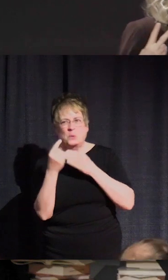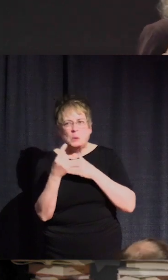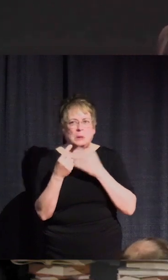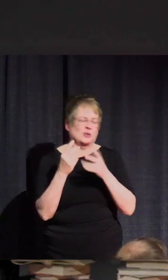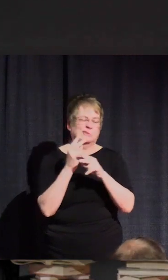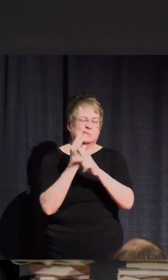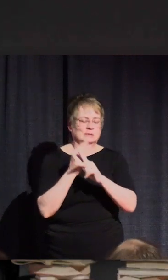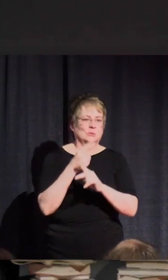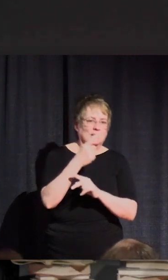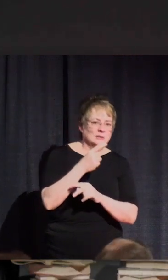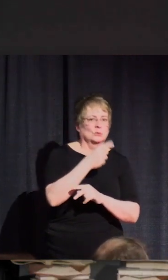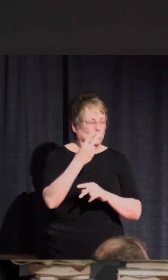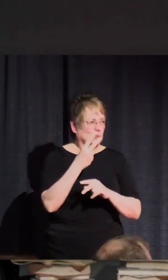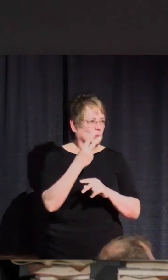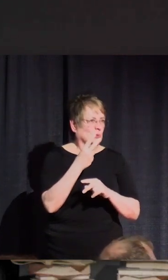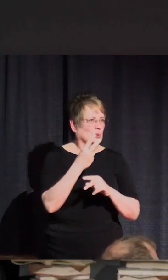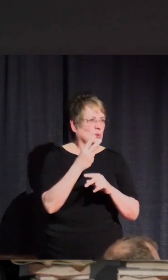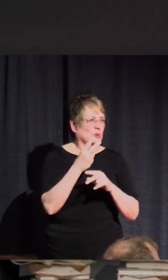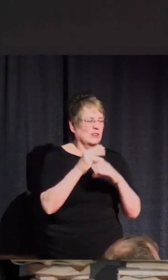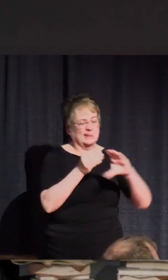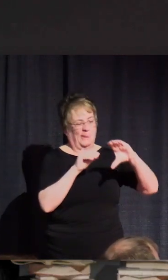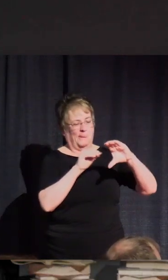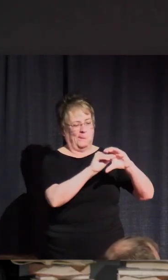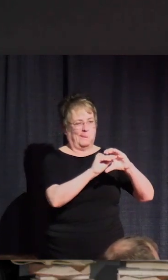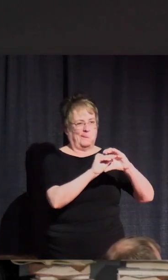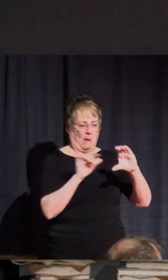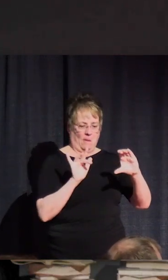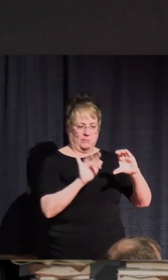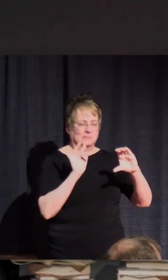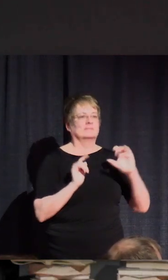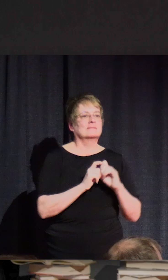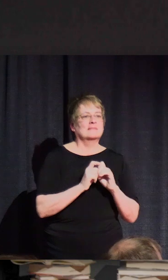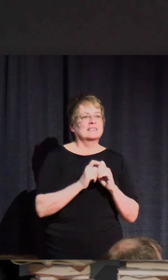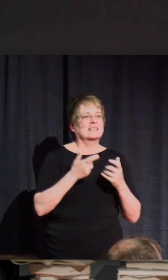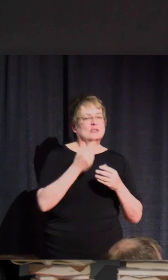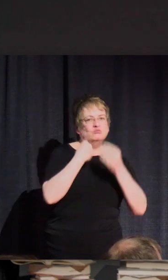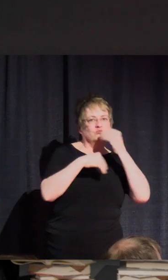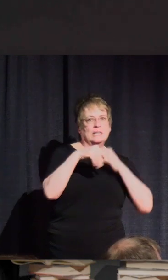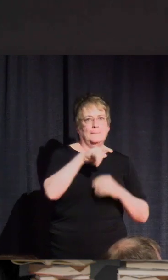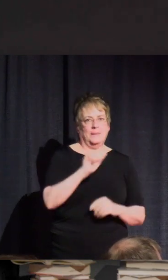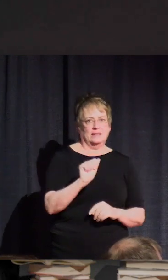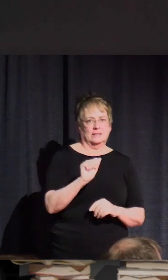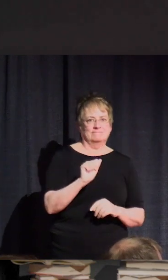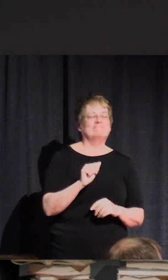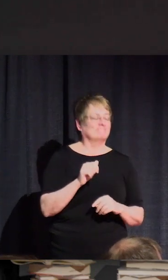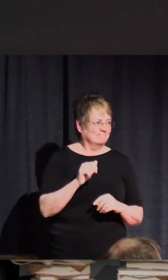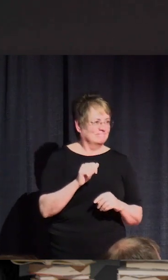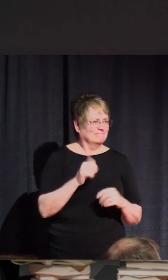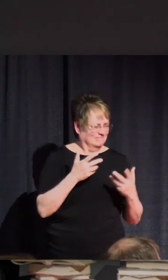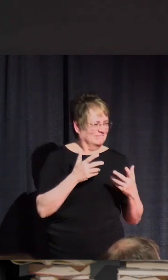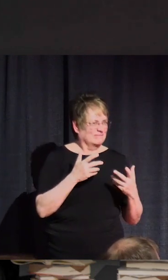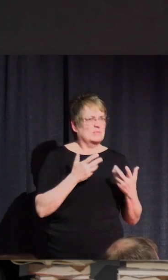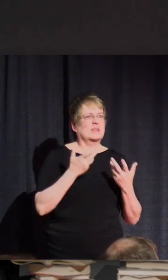two VHSs, and then we'd pop that in the video player, and we'd go and we'd enjoy our pizza. But invariably, by the end of the evening,